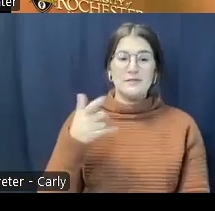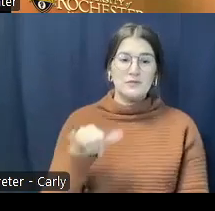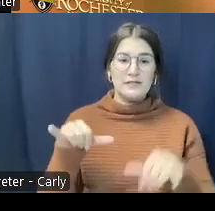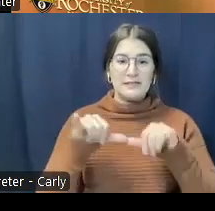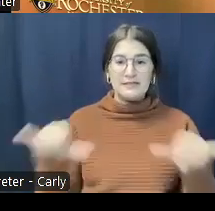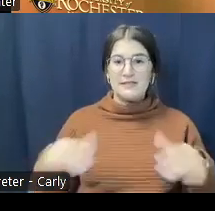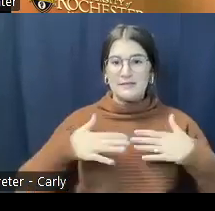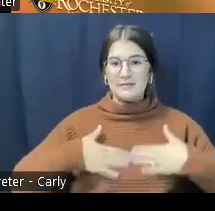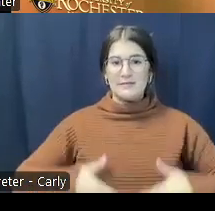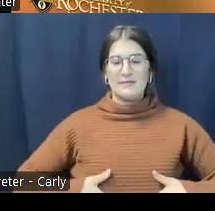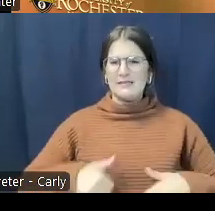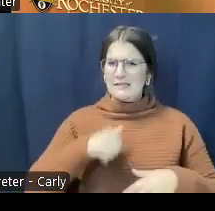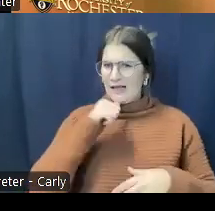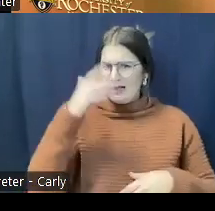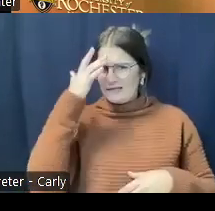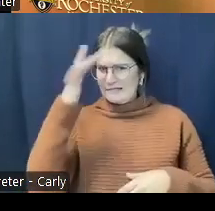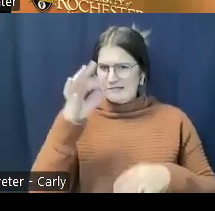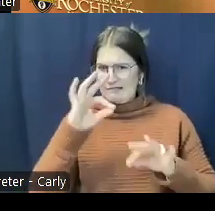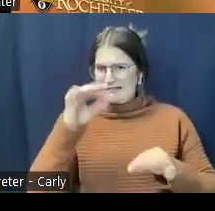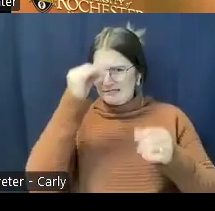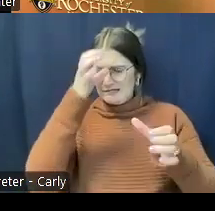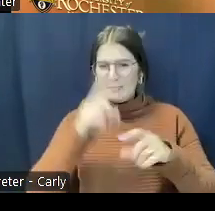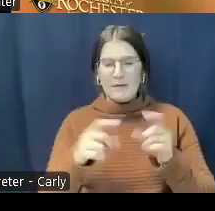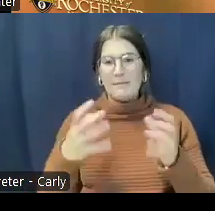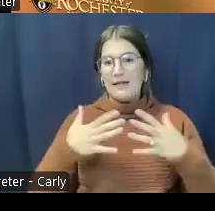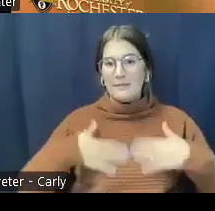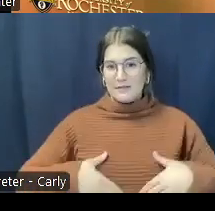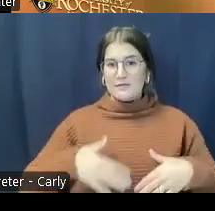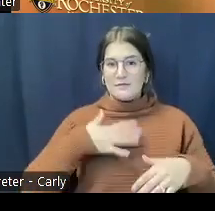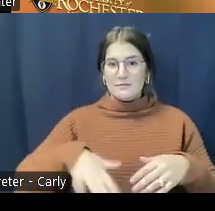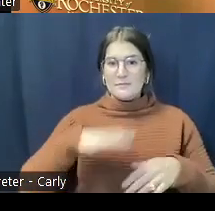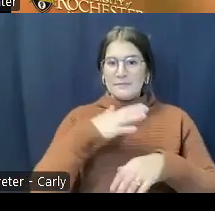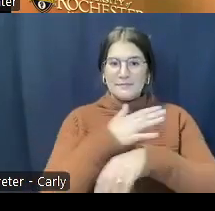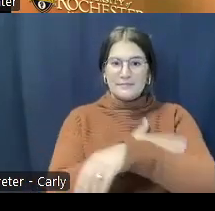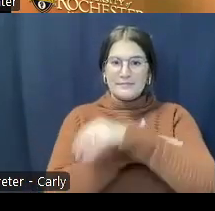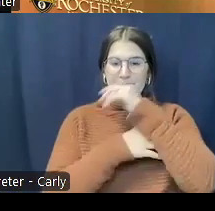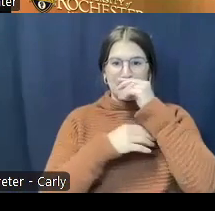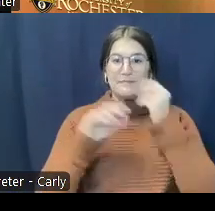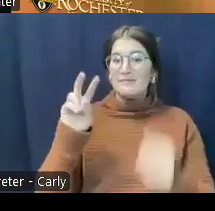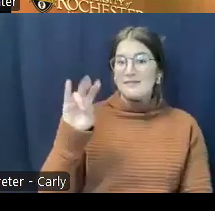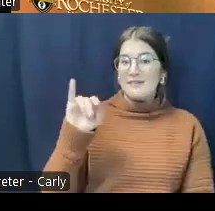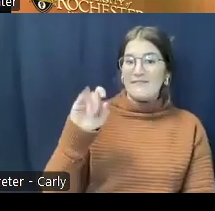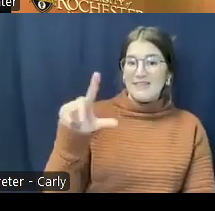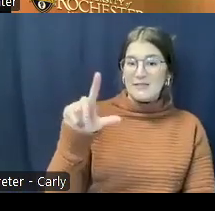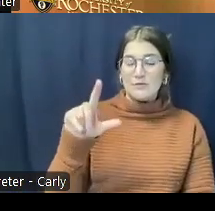anatomy is not as sharp as it might be, but there's lots of other smooth muscles all over the body. Vasoconstriction is a smooth